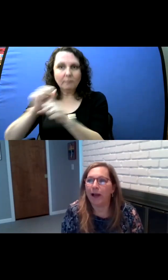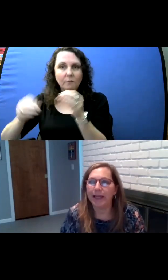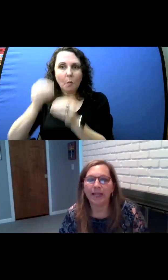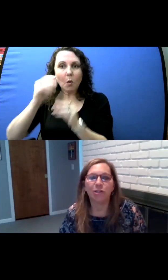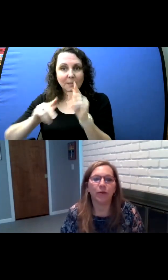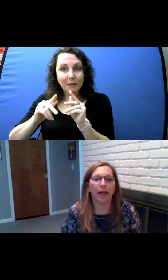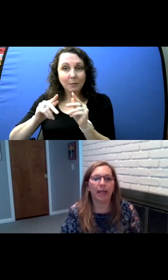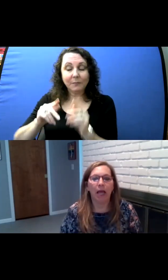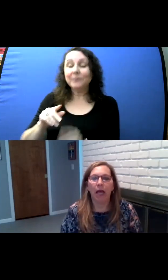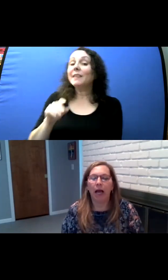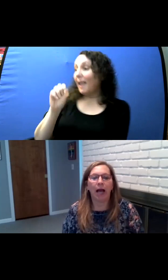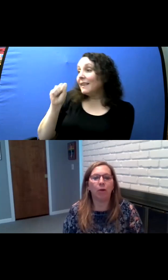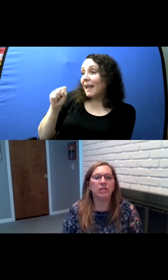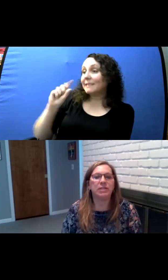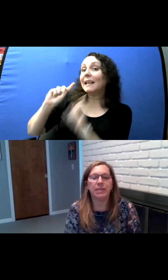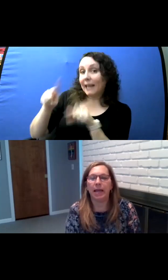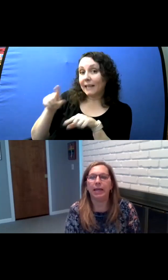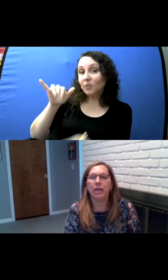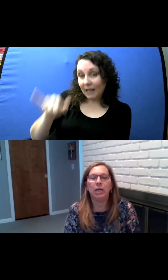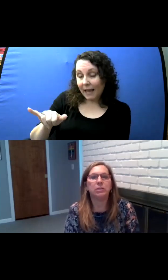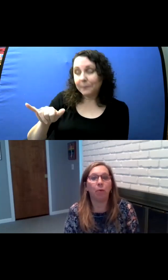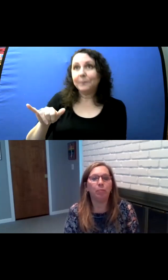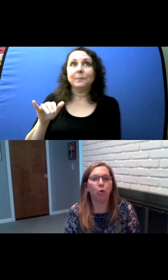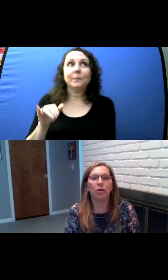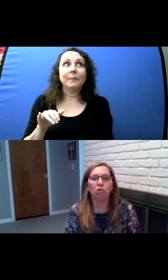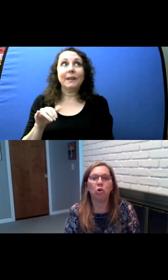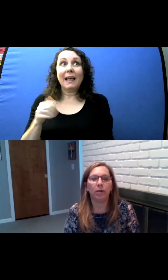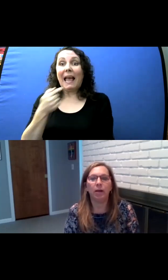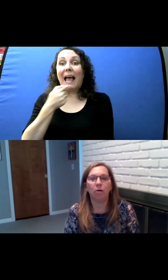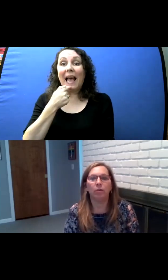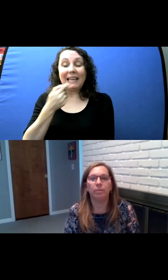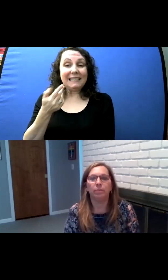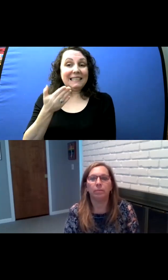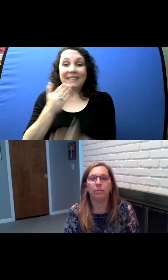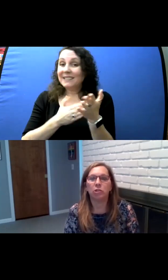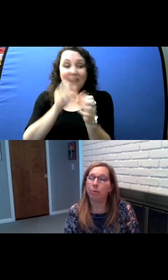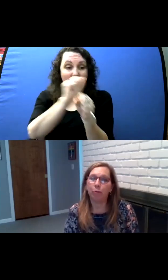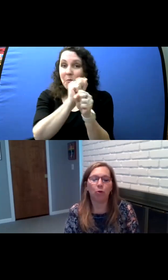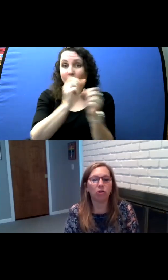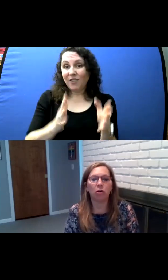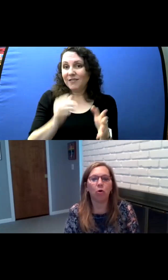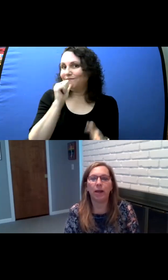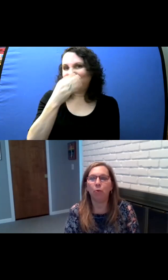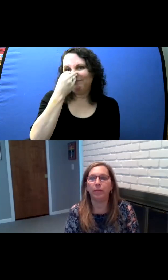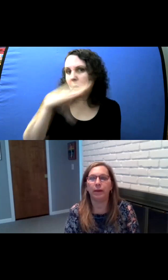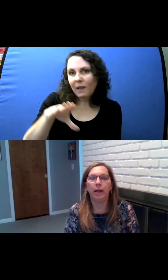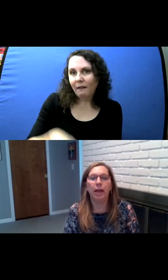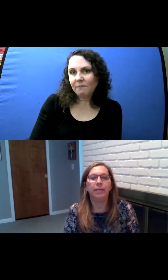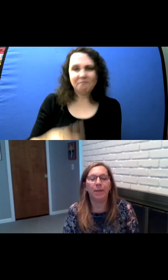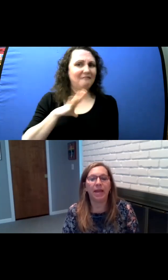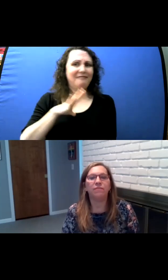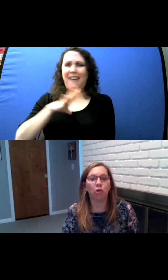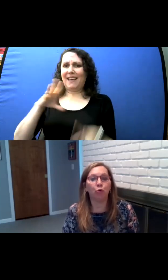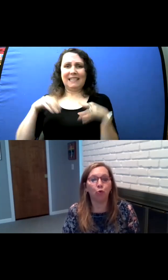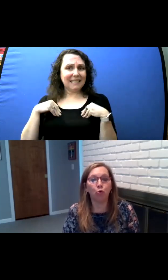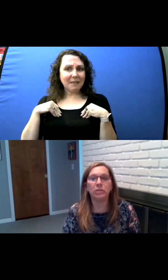Okay, so I can answer that. I would say some employers don't care. Some employers are okay with it.